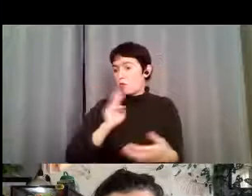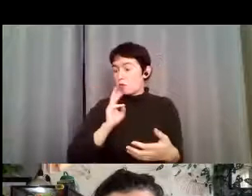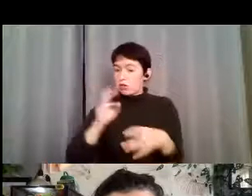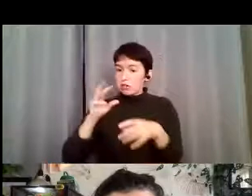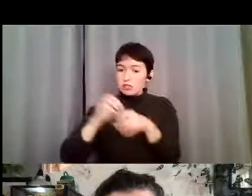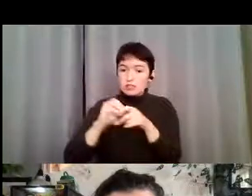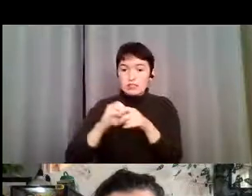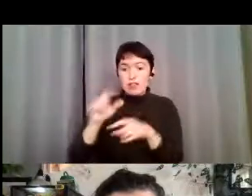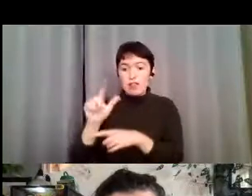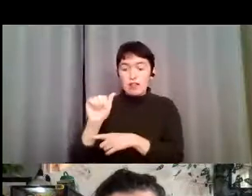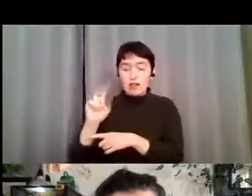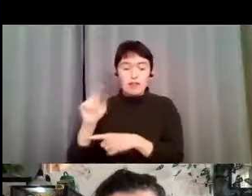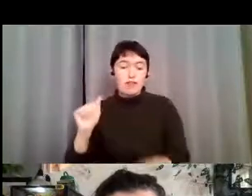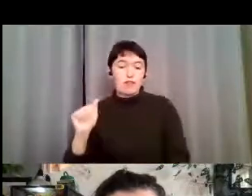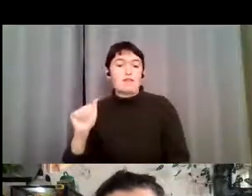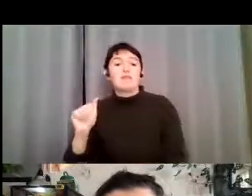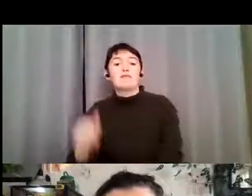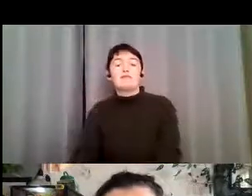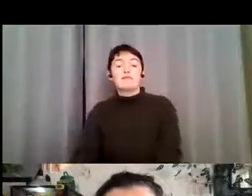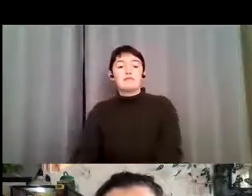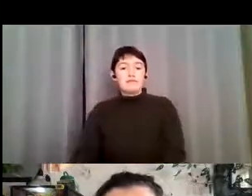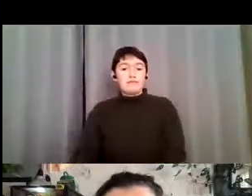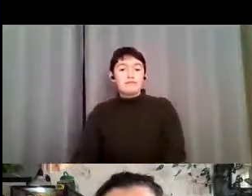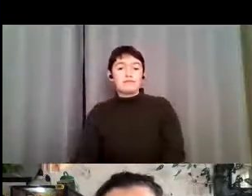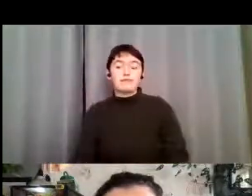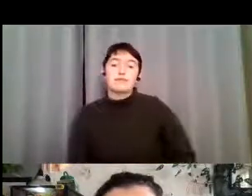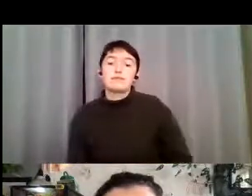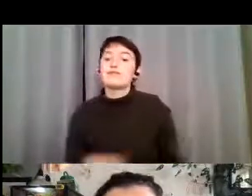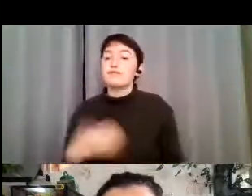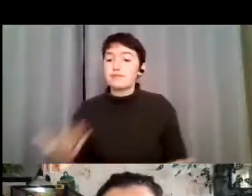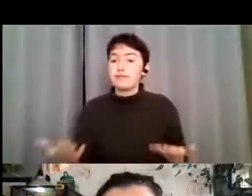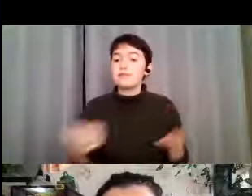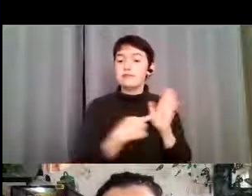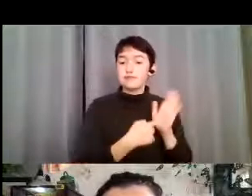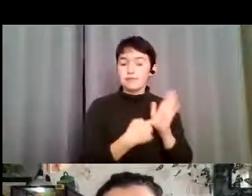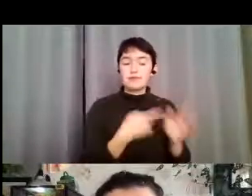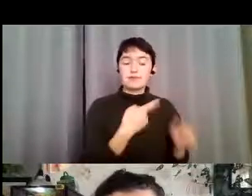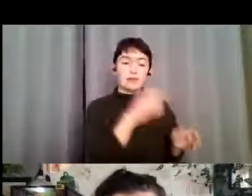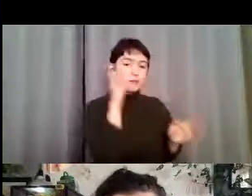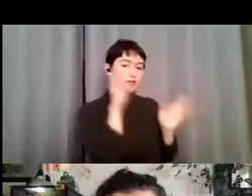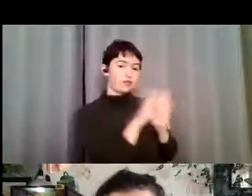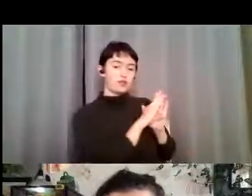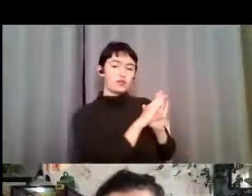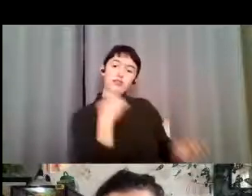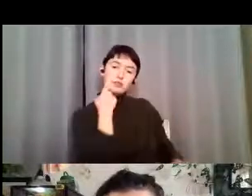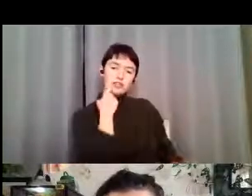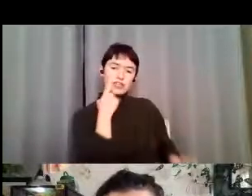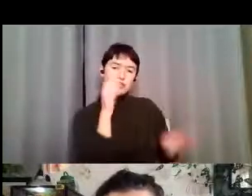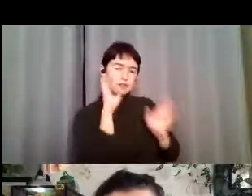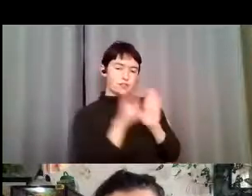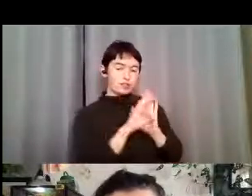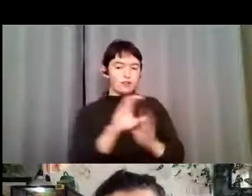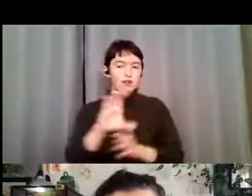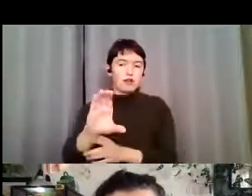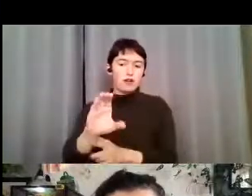come up. And for instance, in this picture is a recent photo of a comet